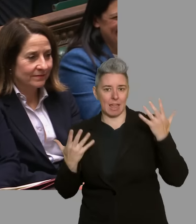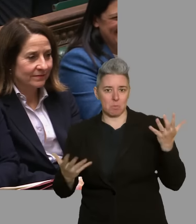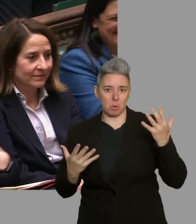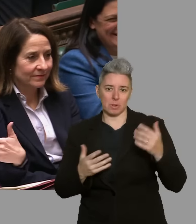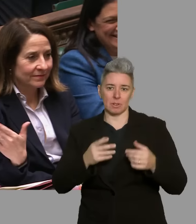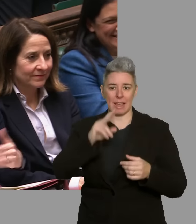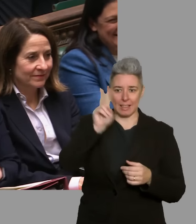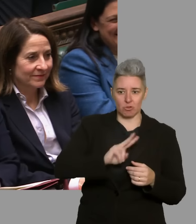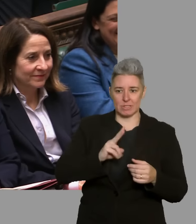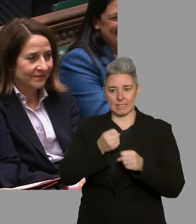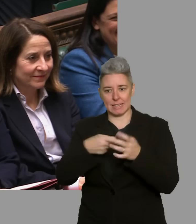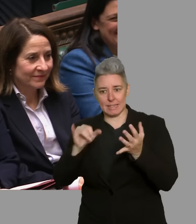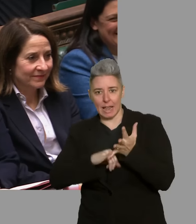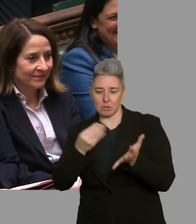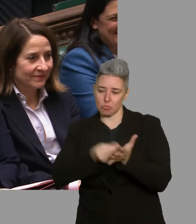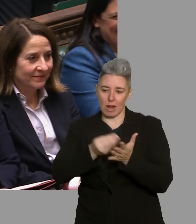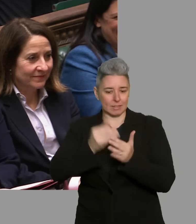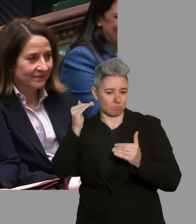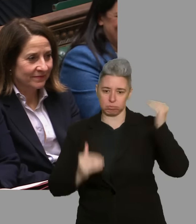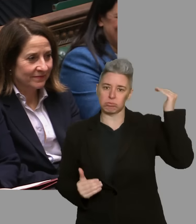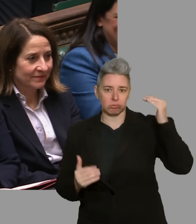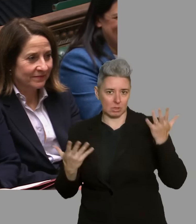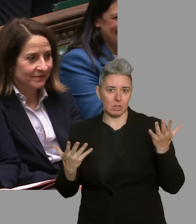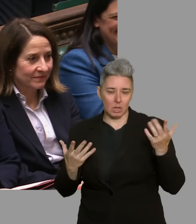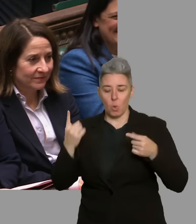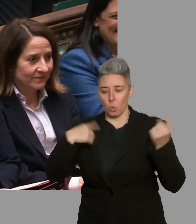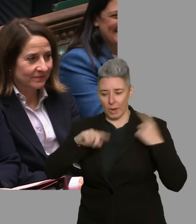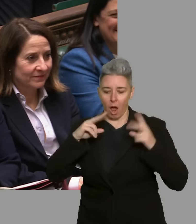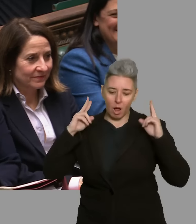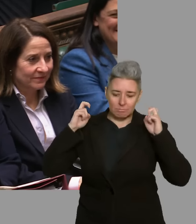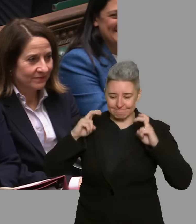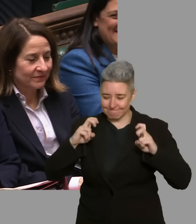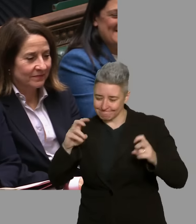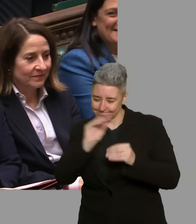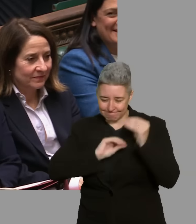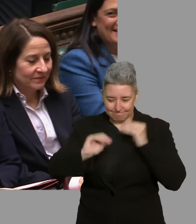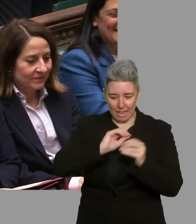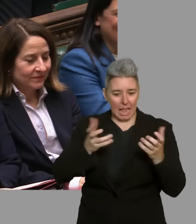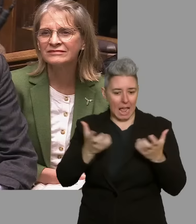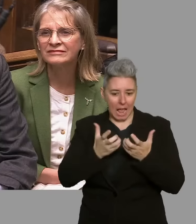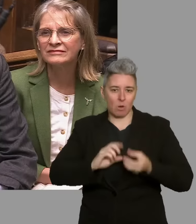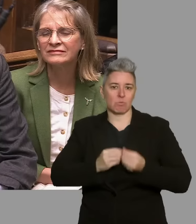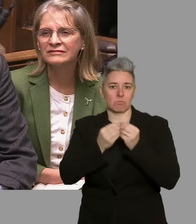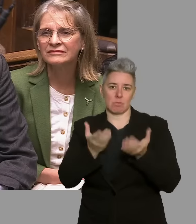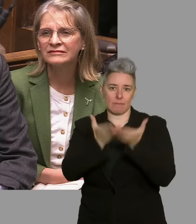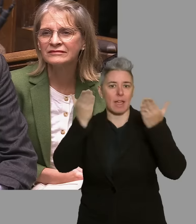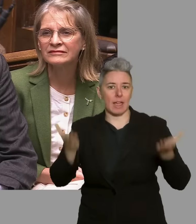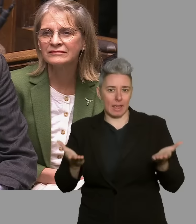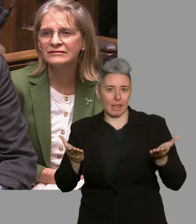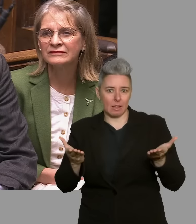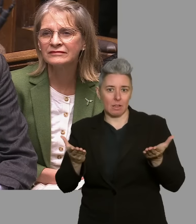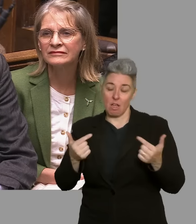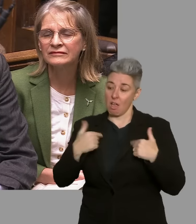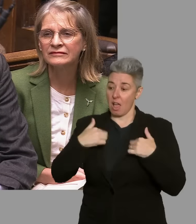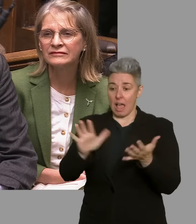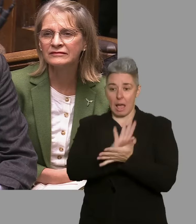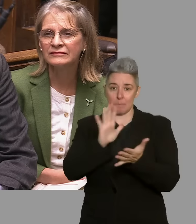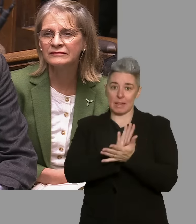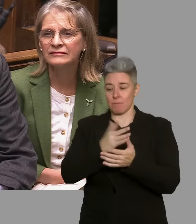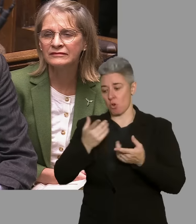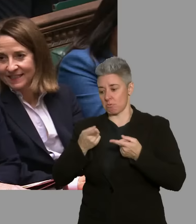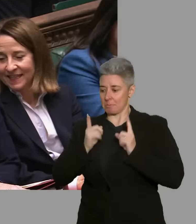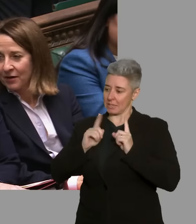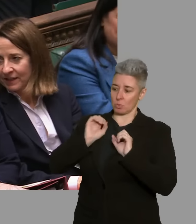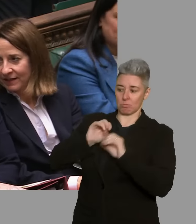exploring options to create a fairer system, and I'm happy for ministers to keep him updated on what we're looking at. It's